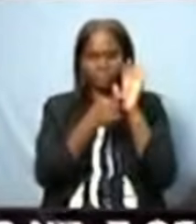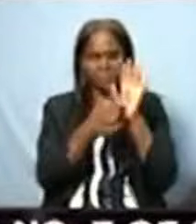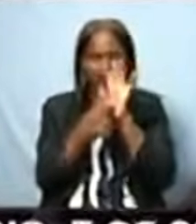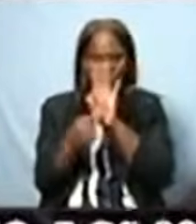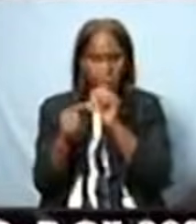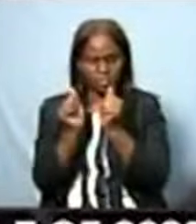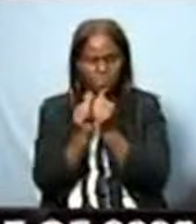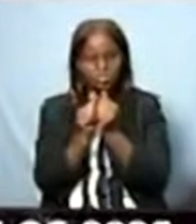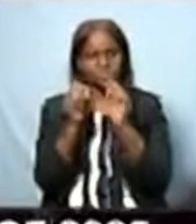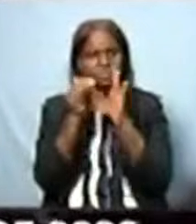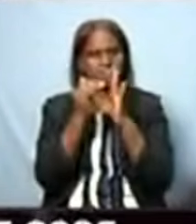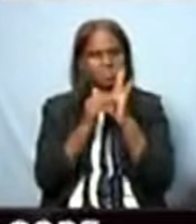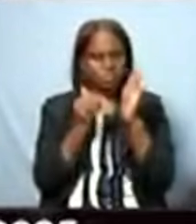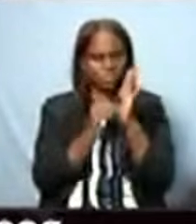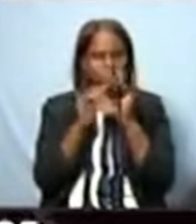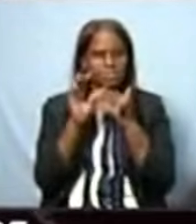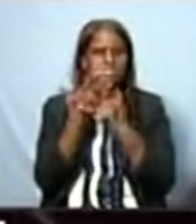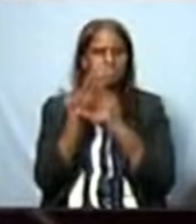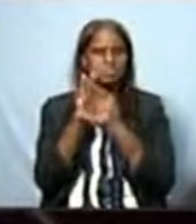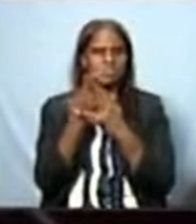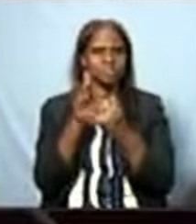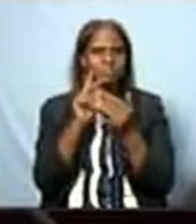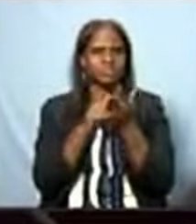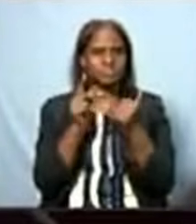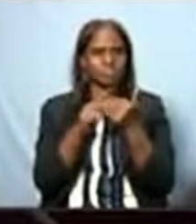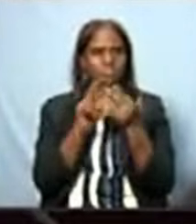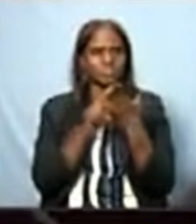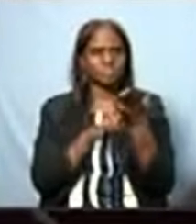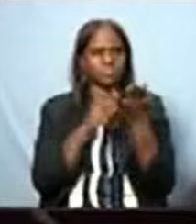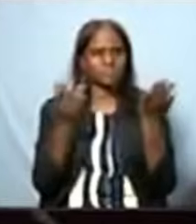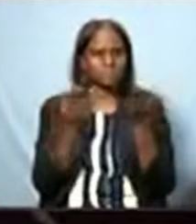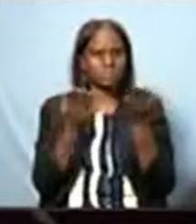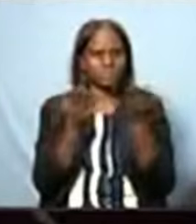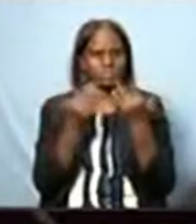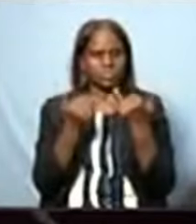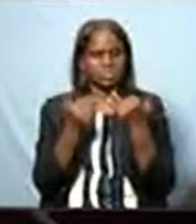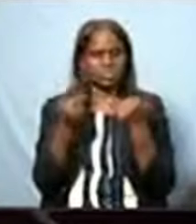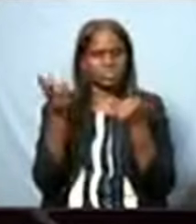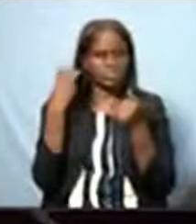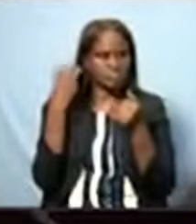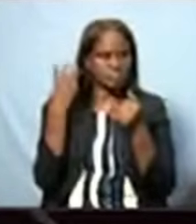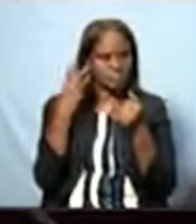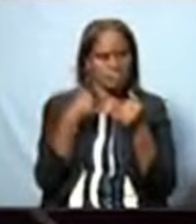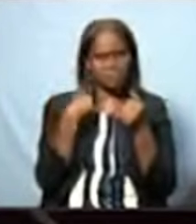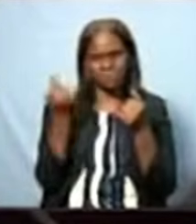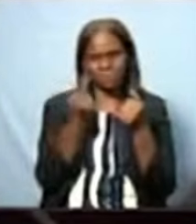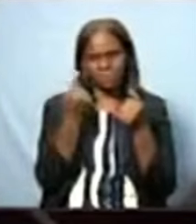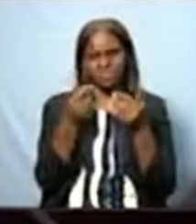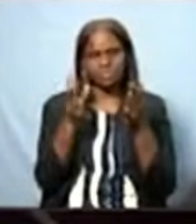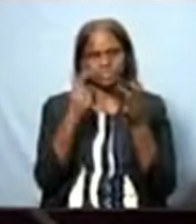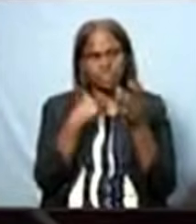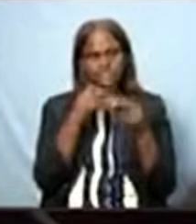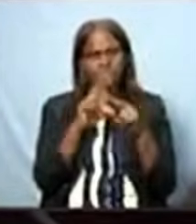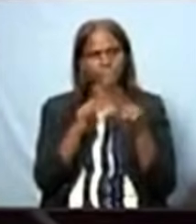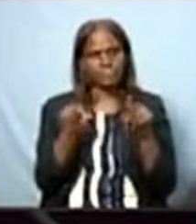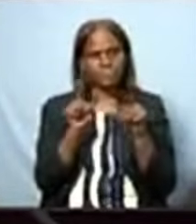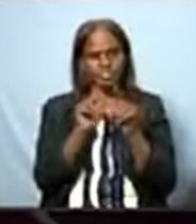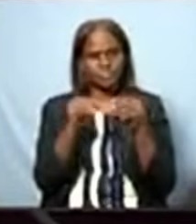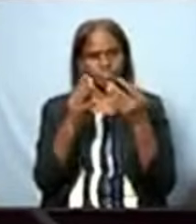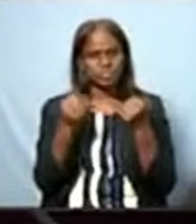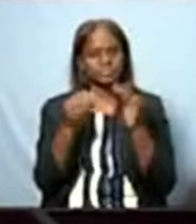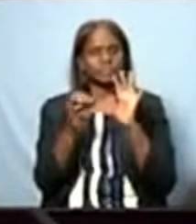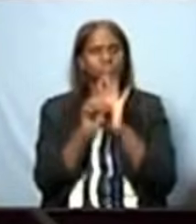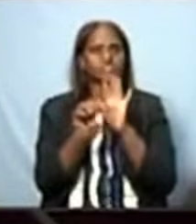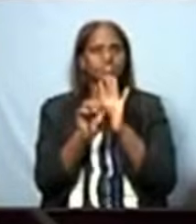with a delimitation exercise report. As it was, I would allow me, Mr. Chairman, to give an